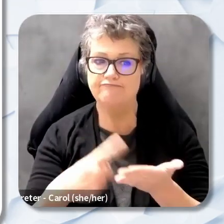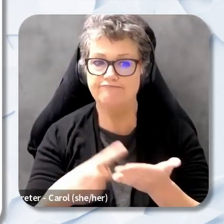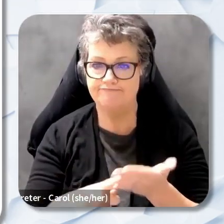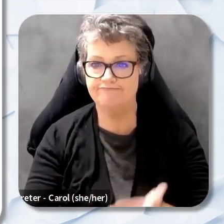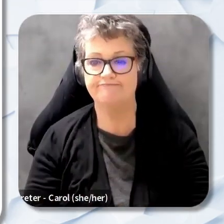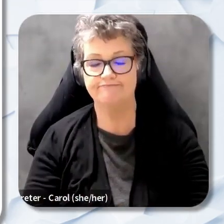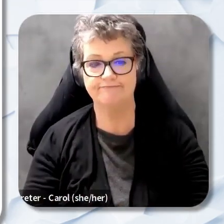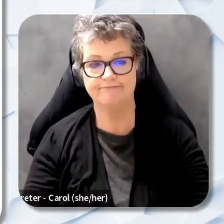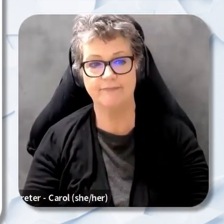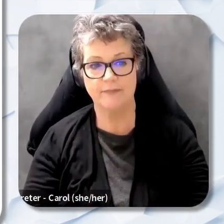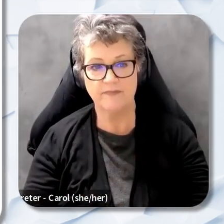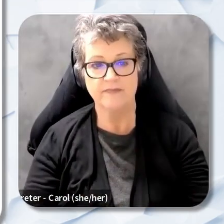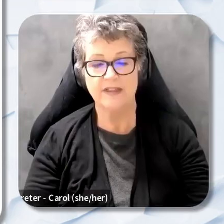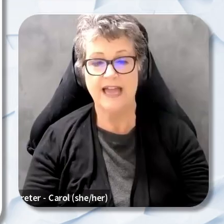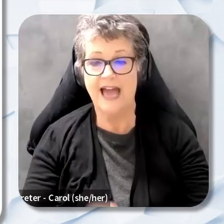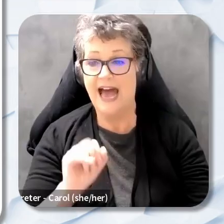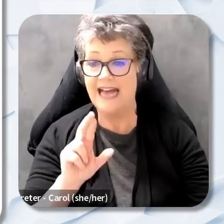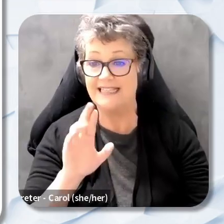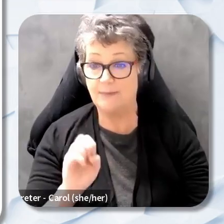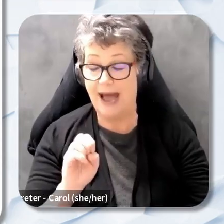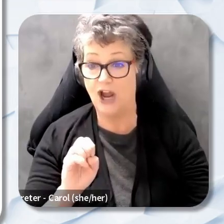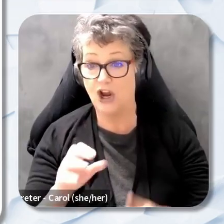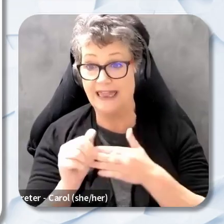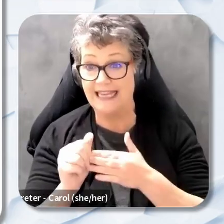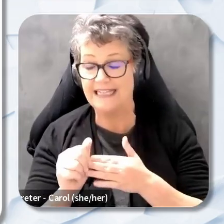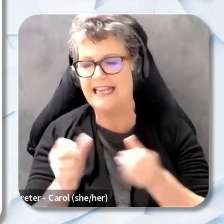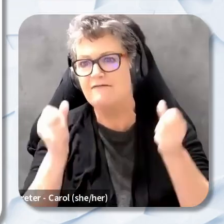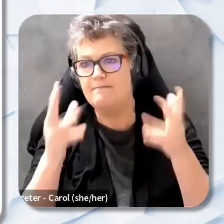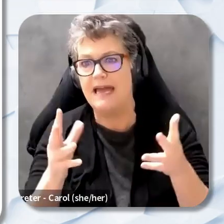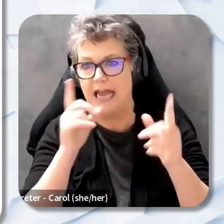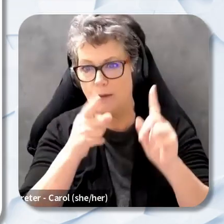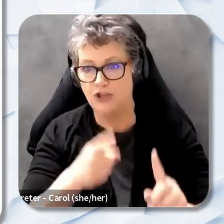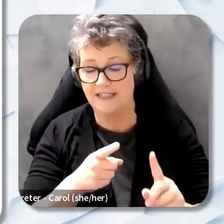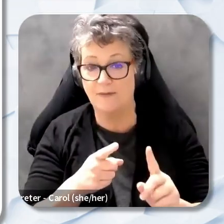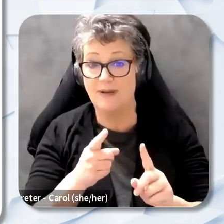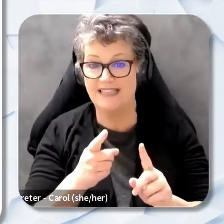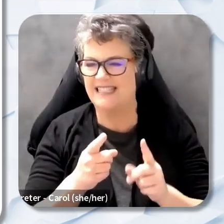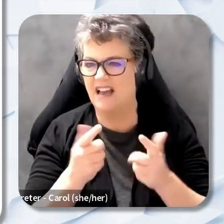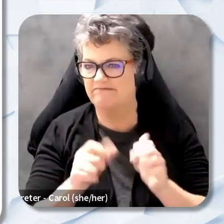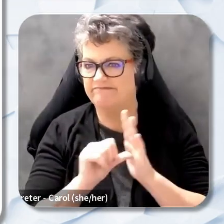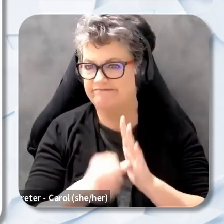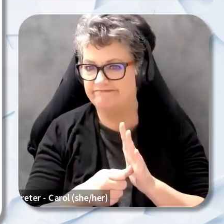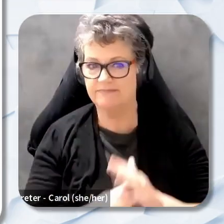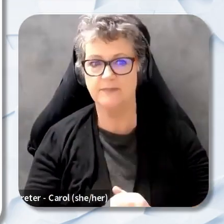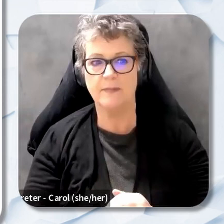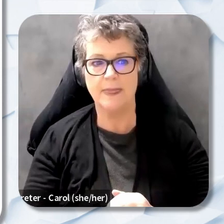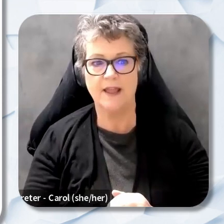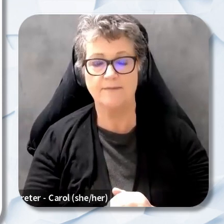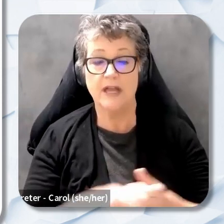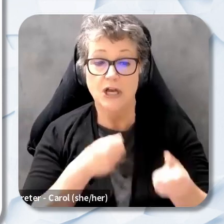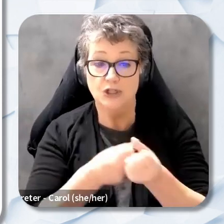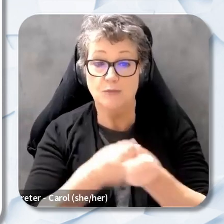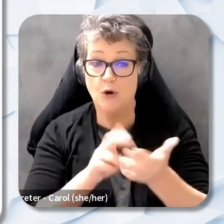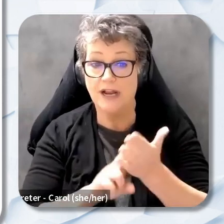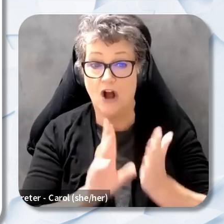regional leads. So the ASPIRE regional leads have many objectives, but some major highlights include